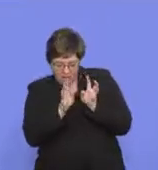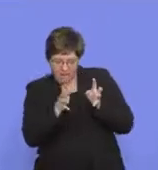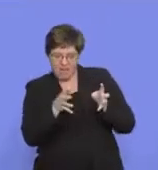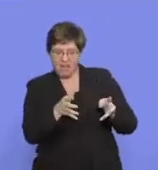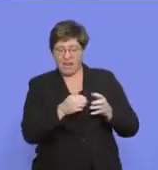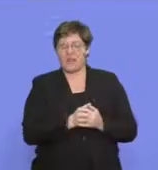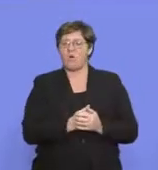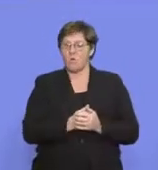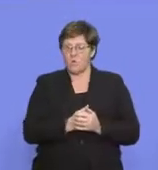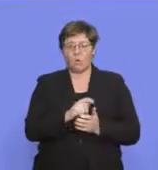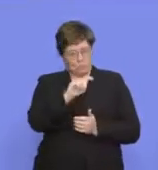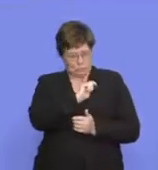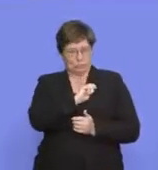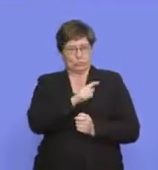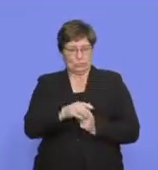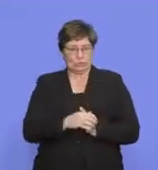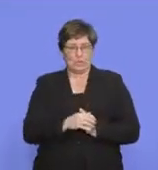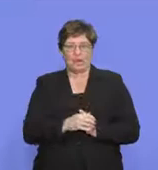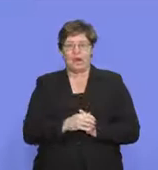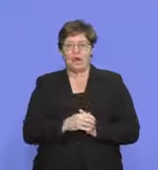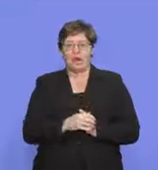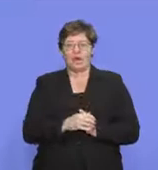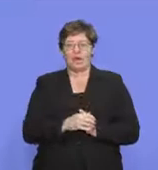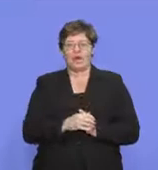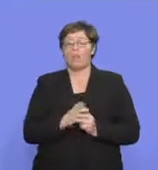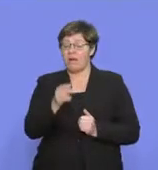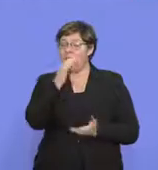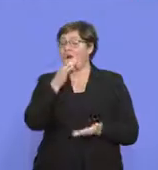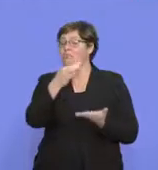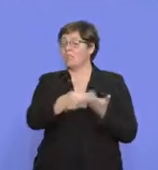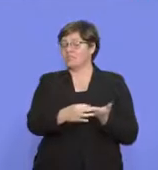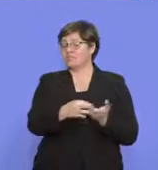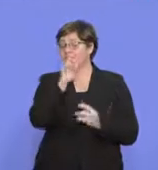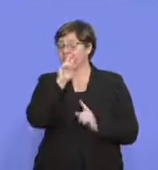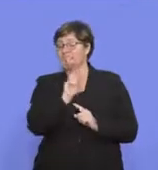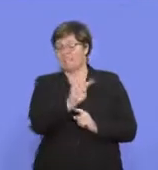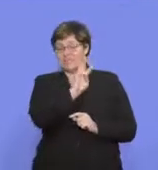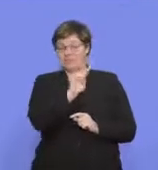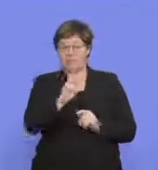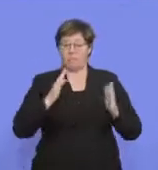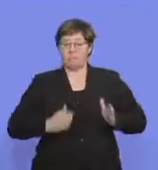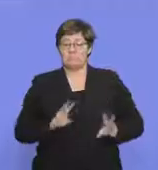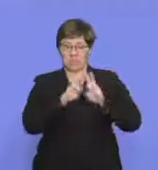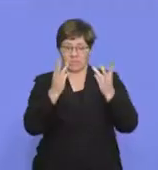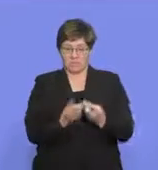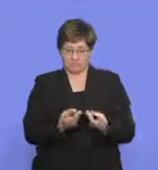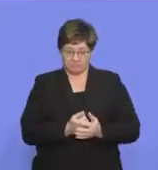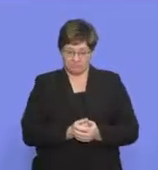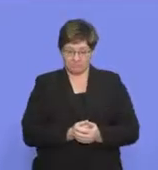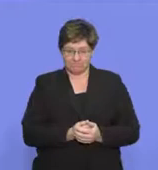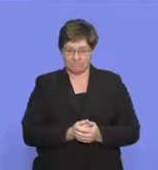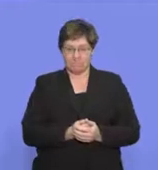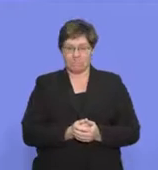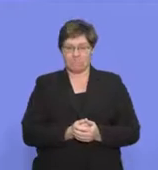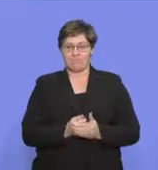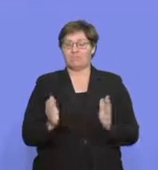it's actual nerves. So it's really, I would really recommend you to go to this website. But let's move on.